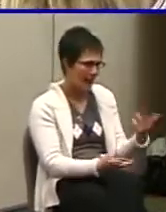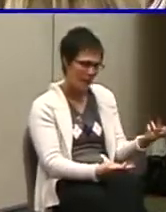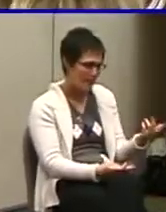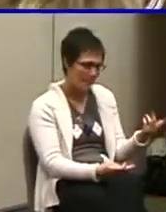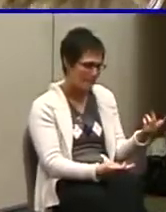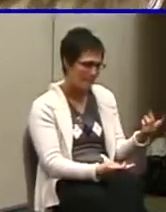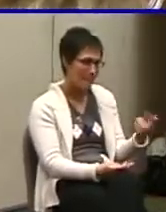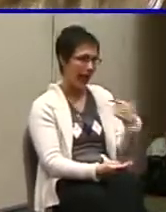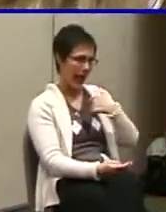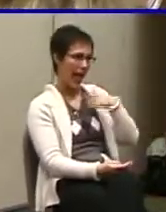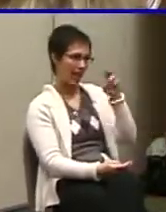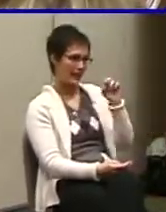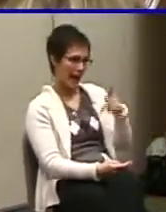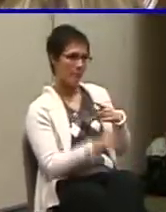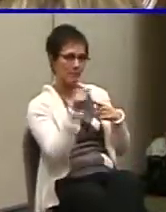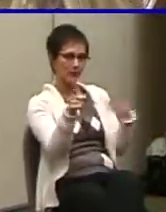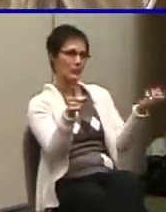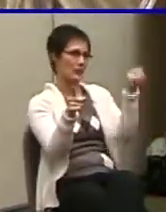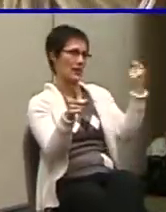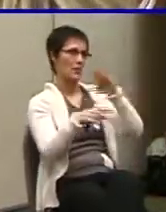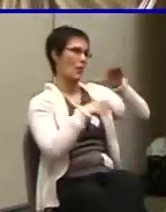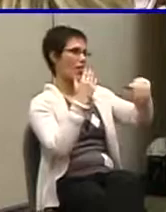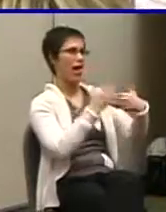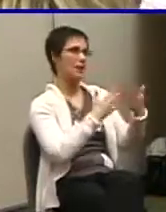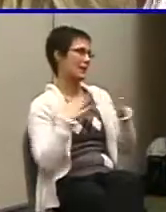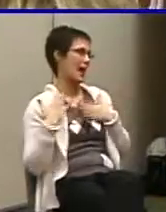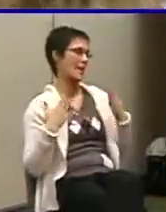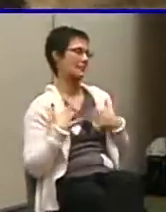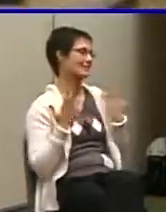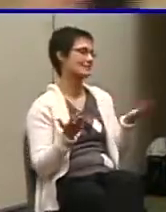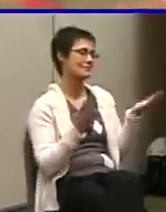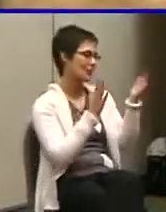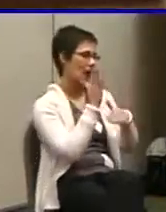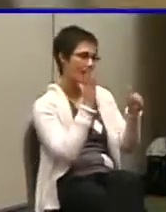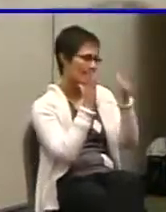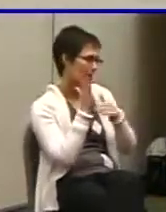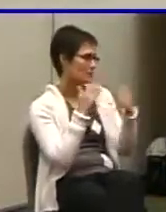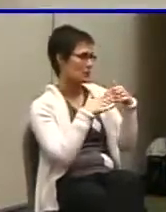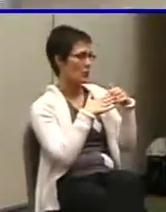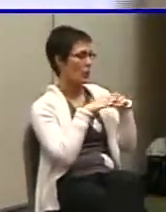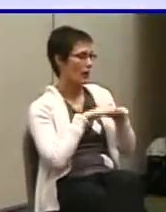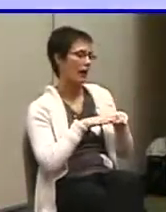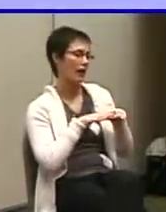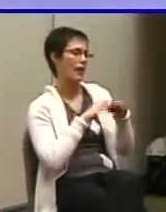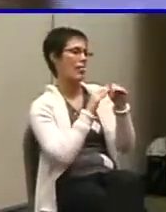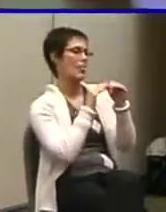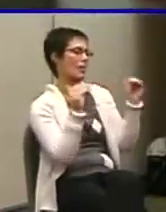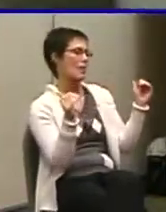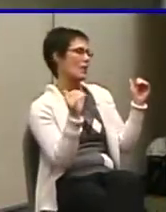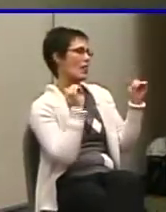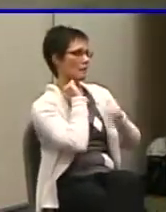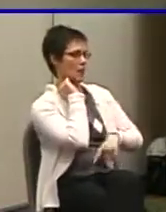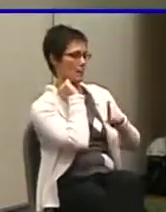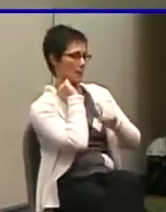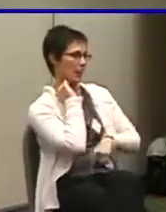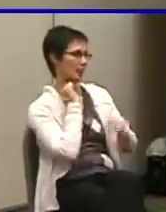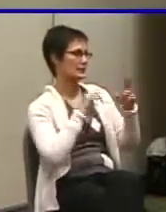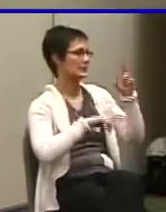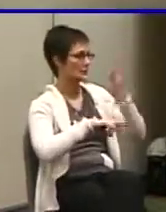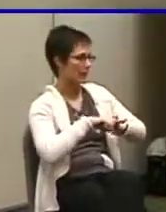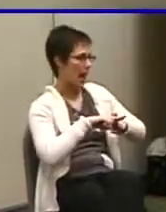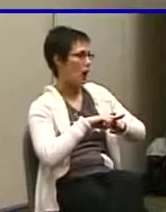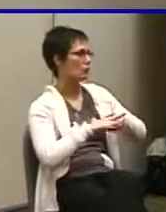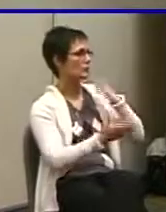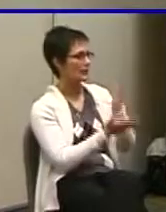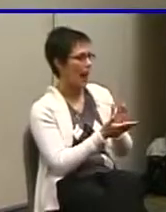You take him, I'll nap, we'll all be happy. Yeah, oftentimes, you go in and like the level of reprimand, sit down, stop it,